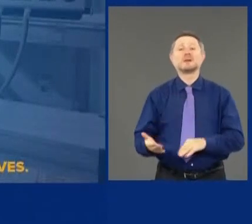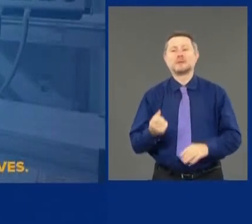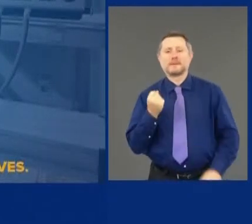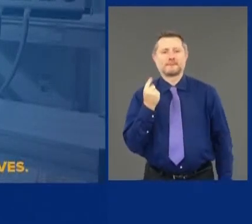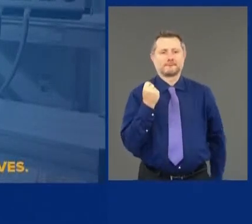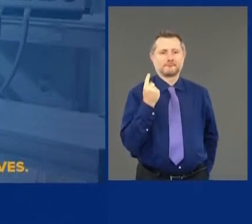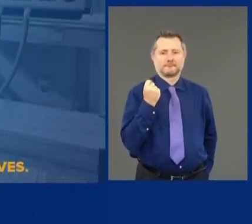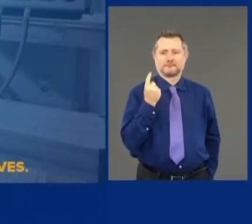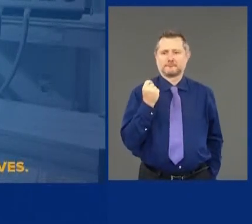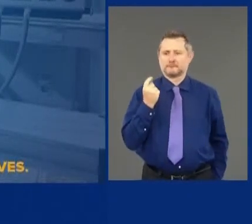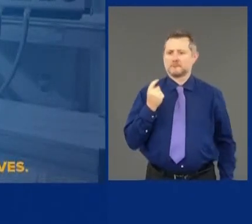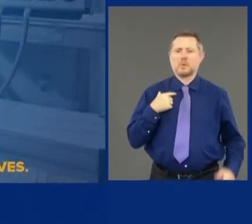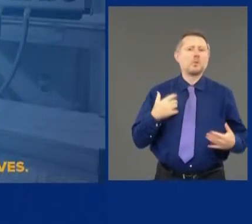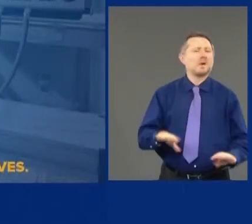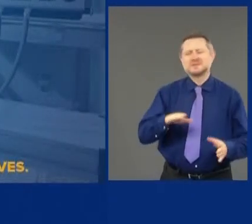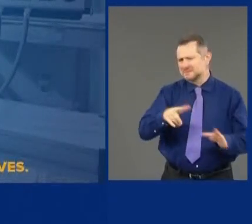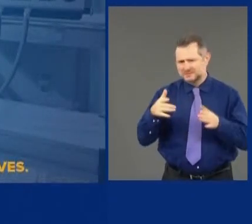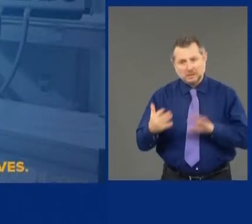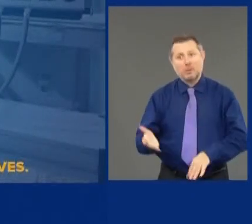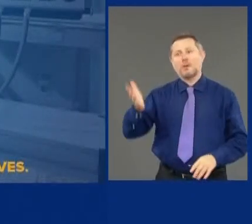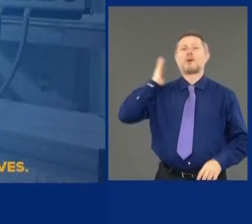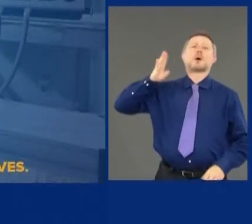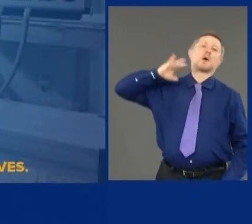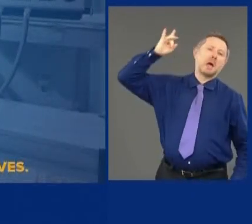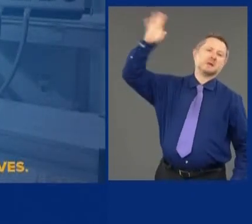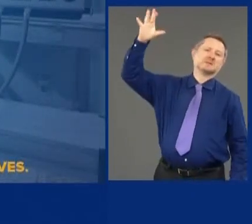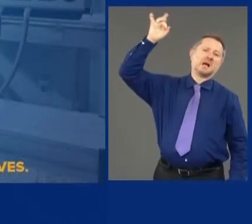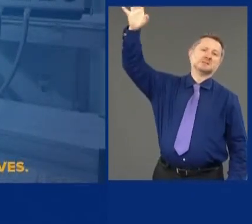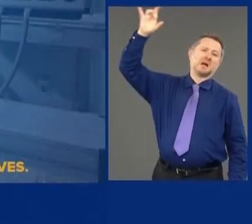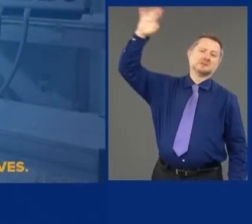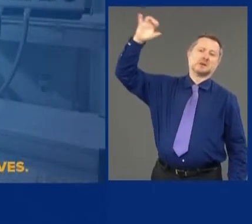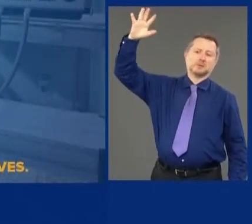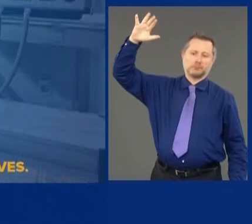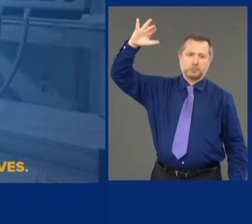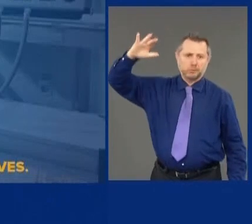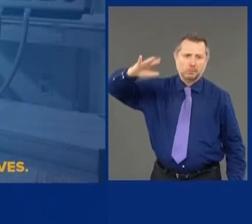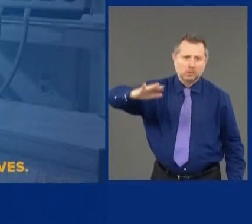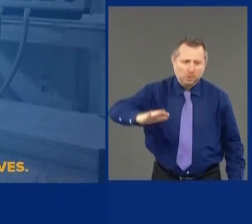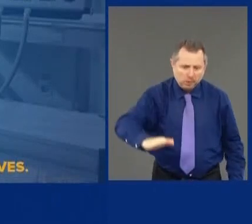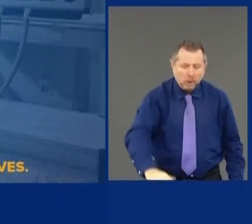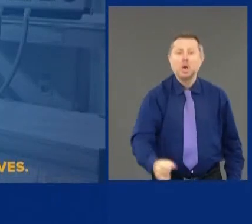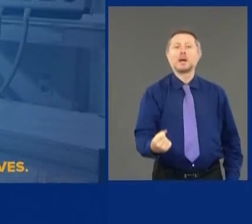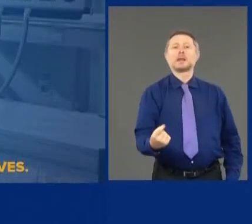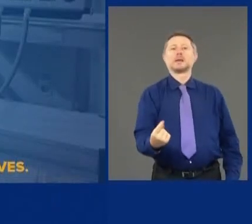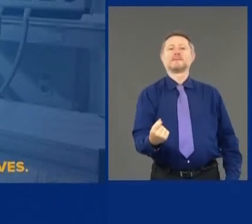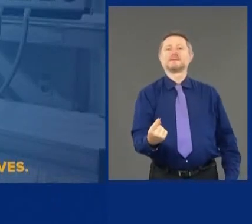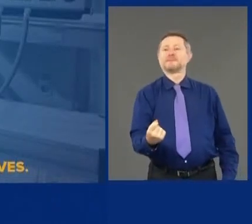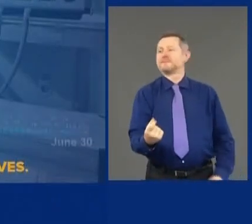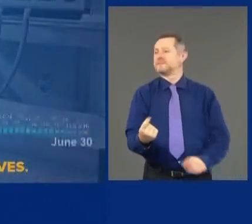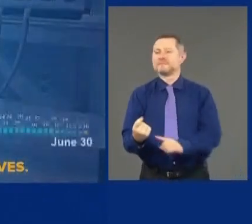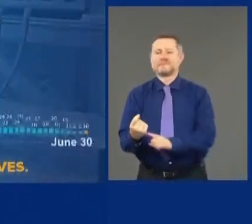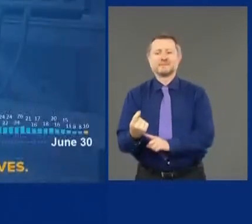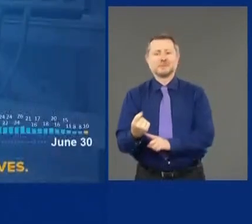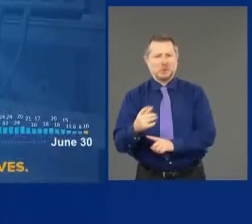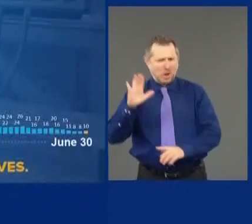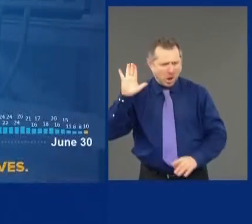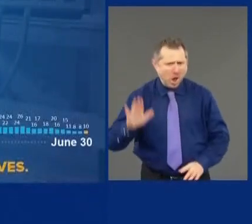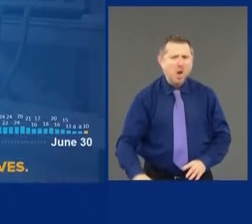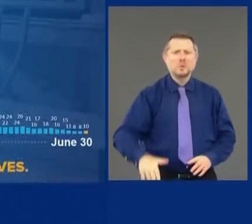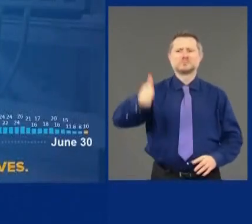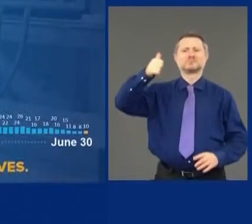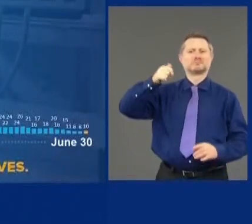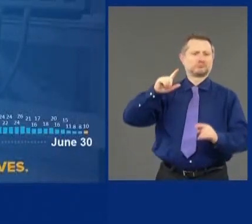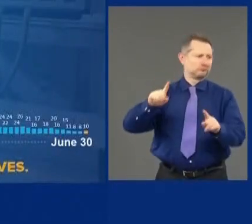was 800, and 11 is just about as low as it's ever been.